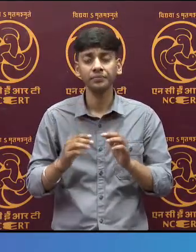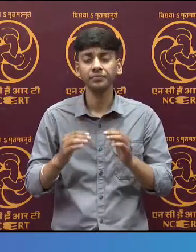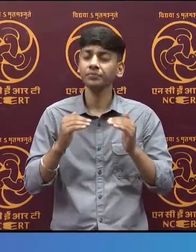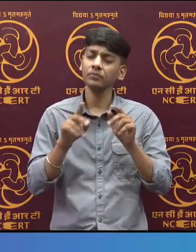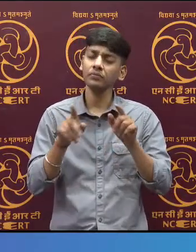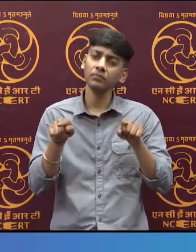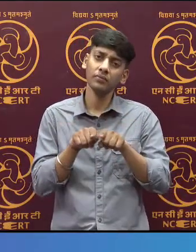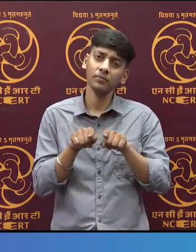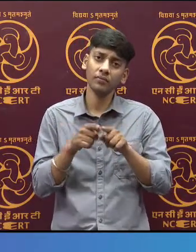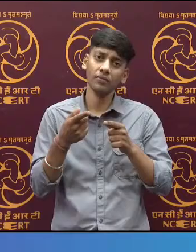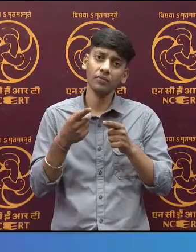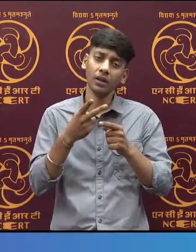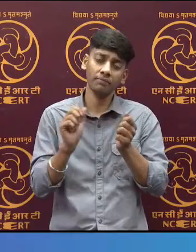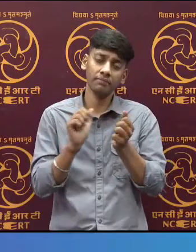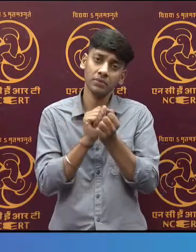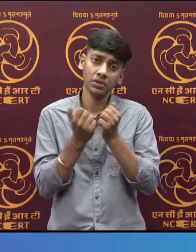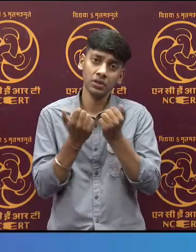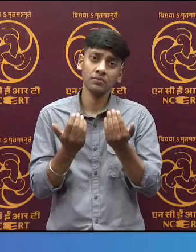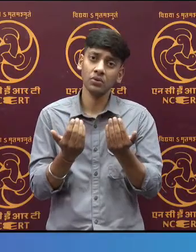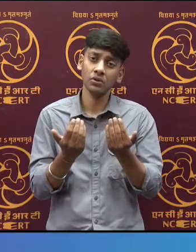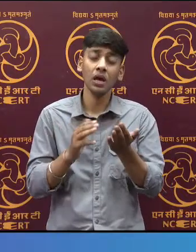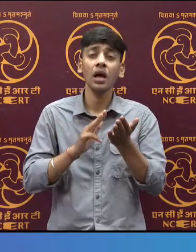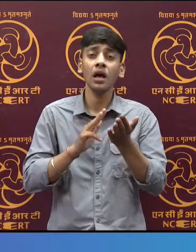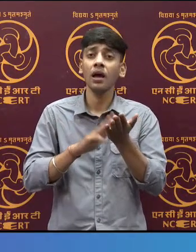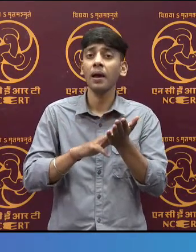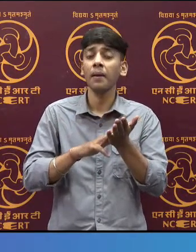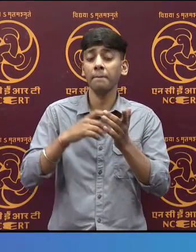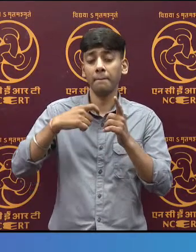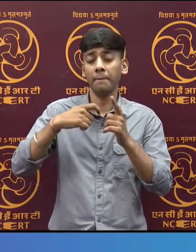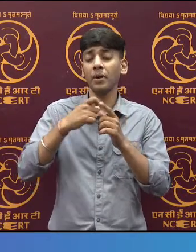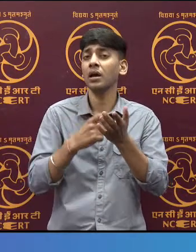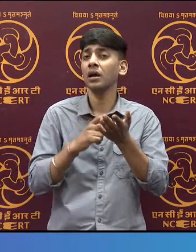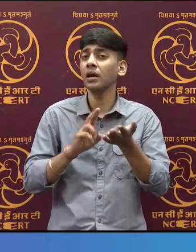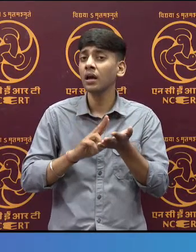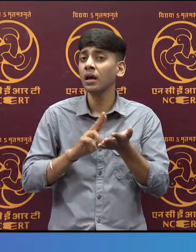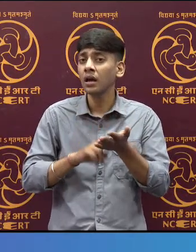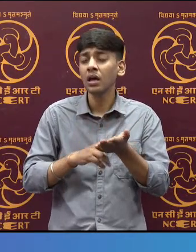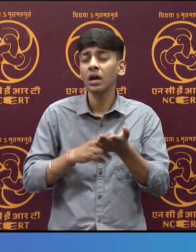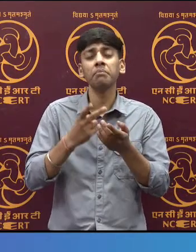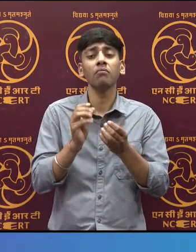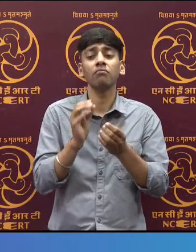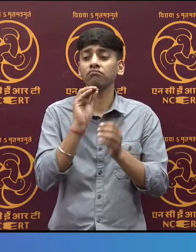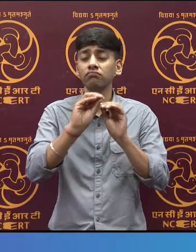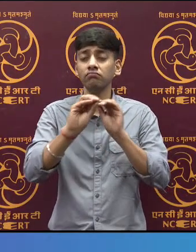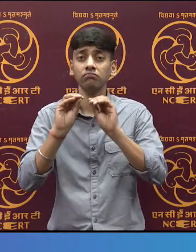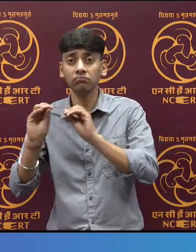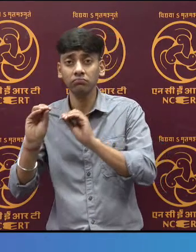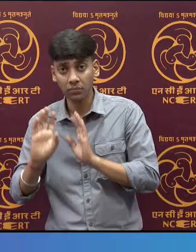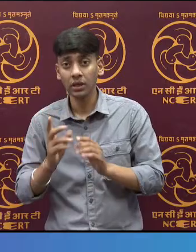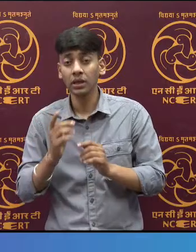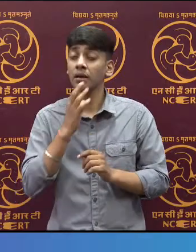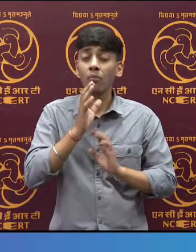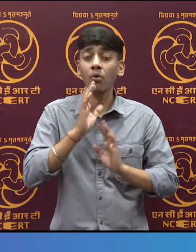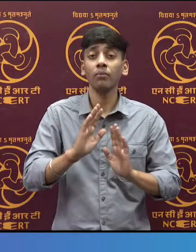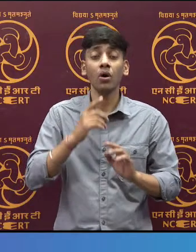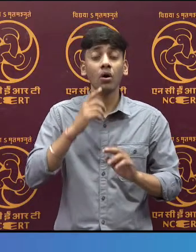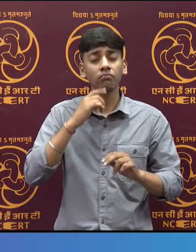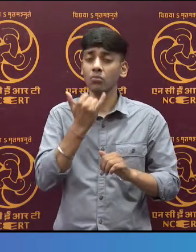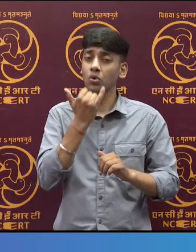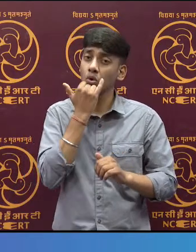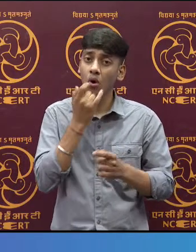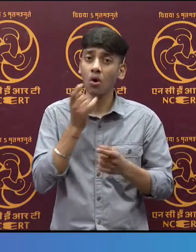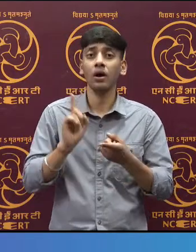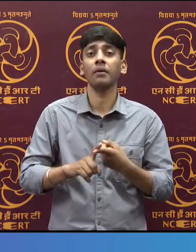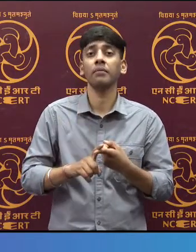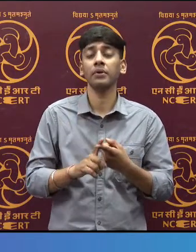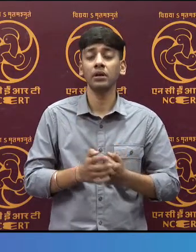units, all the units converted in the MK system must be then put into the formula. Otherwise, all the calculations will be wrong. Exactly,